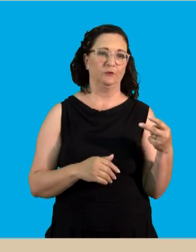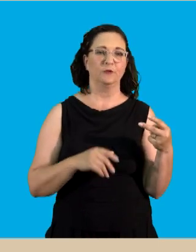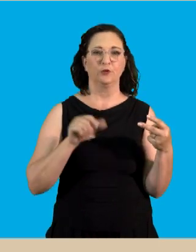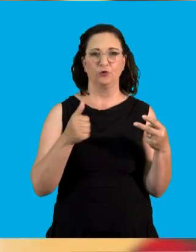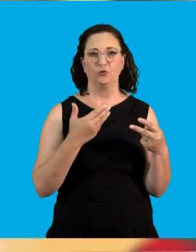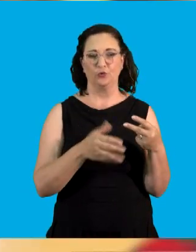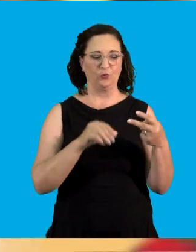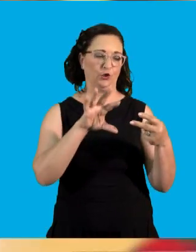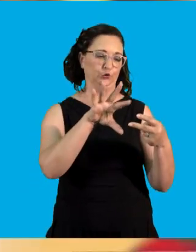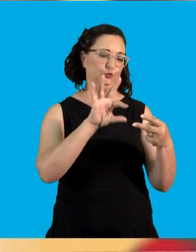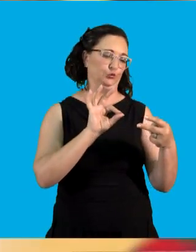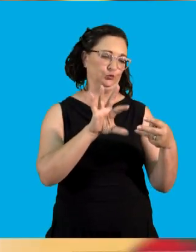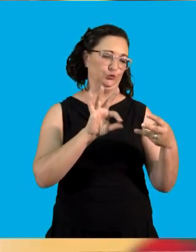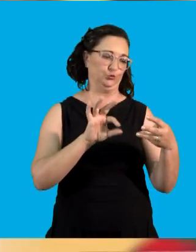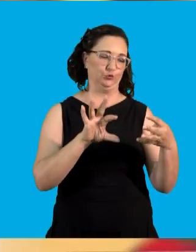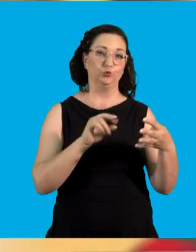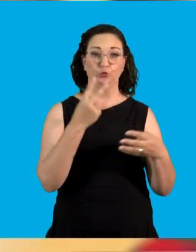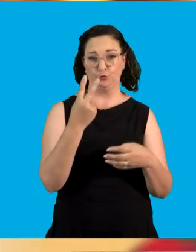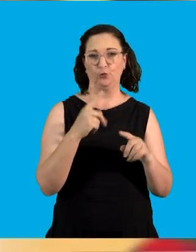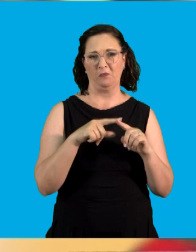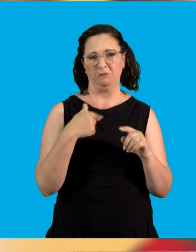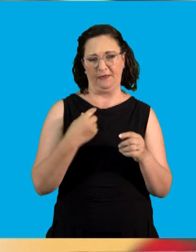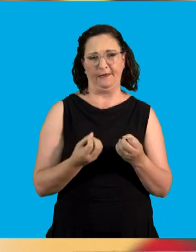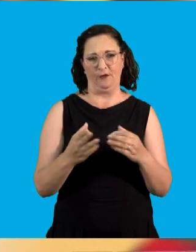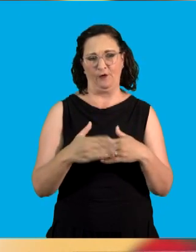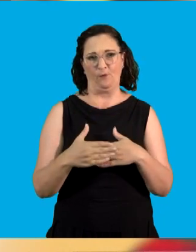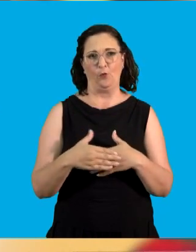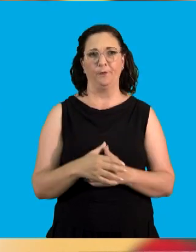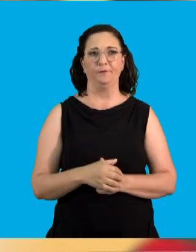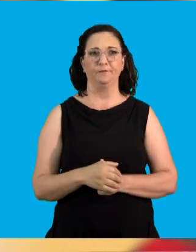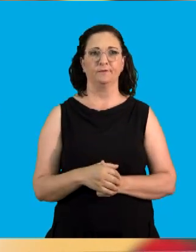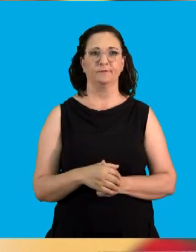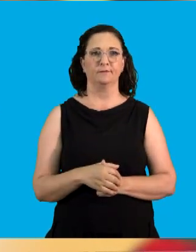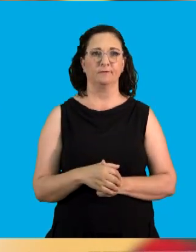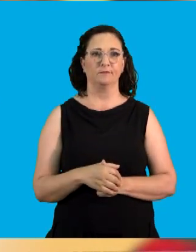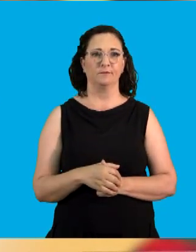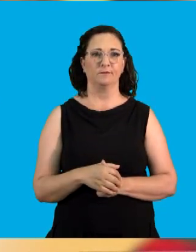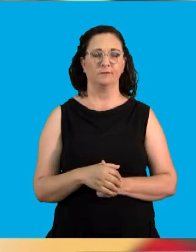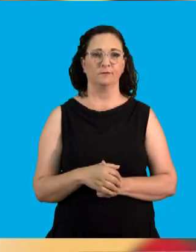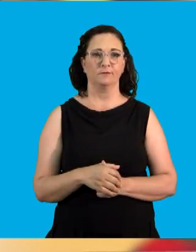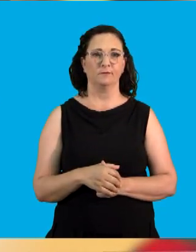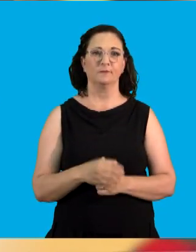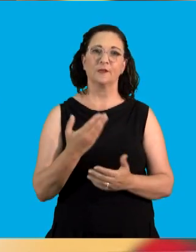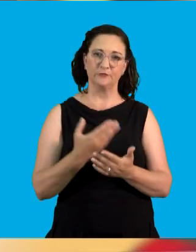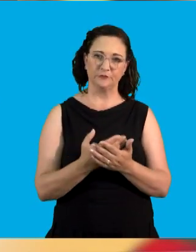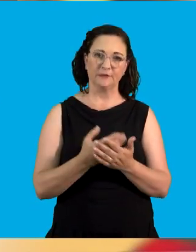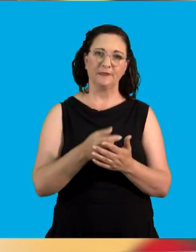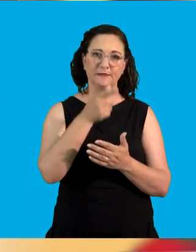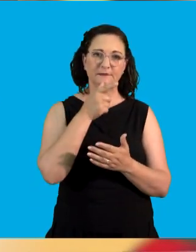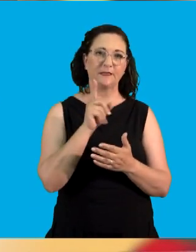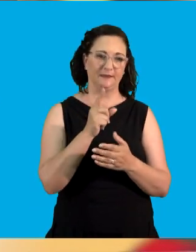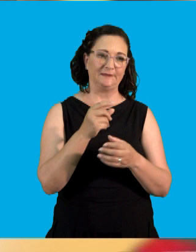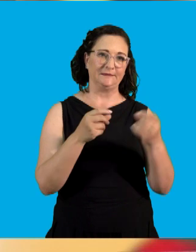Milky Way. The Milky Way has the spiral arm, it has the bulge, it has all the other stars. So we can also just name the